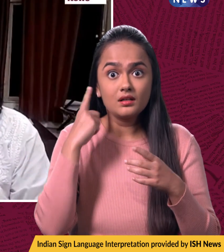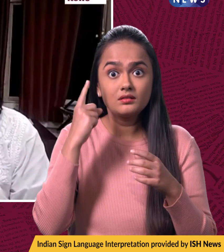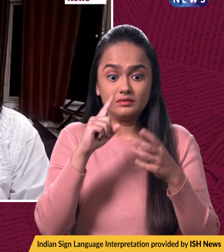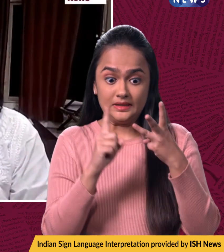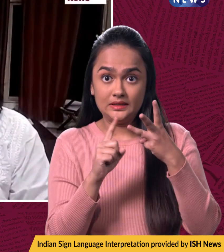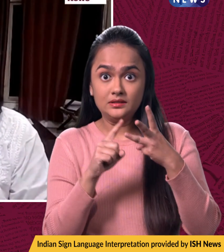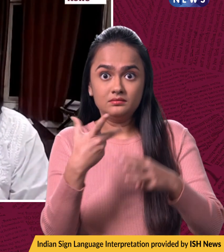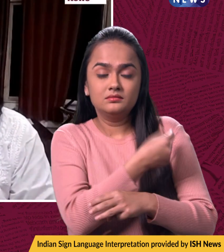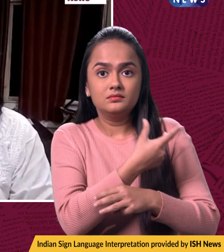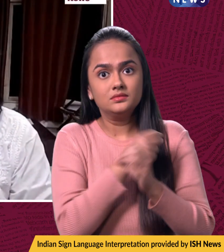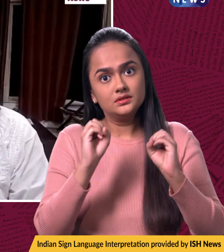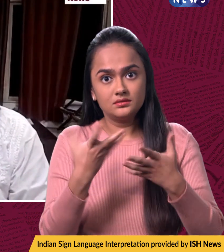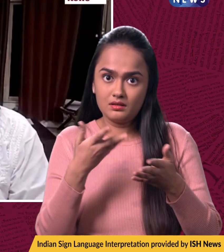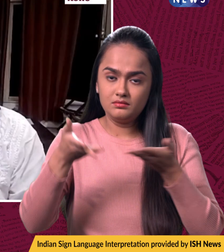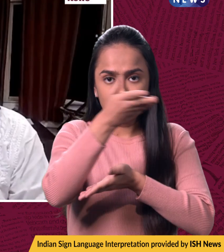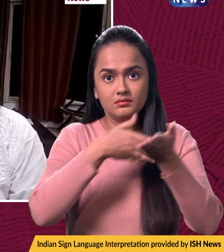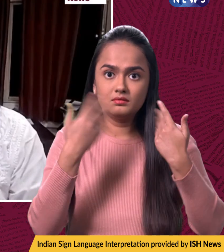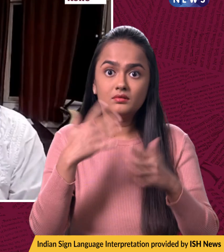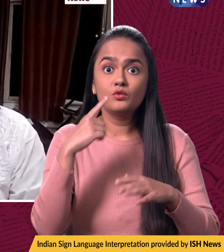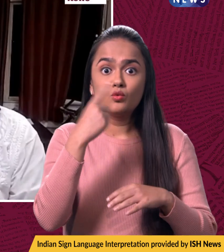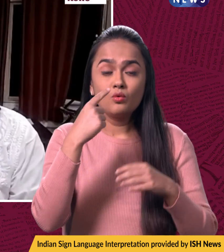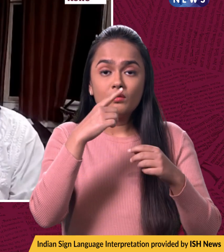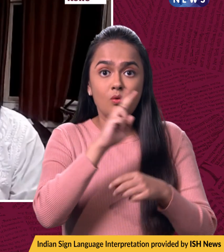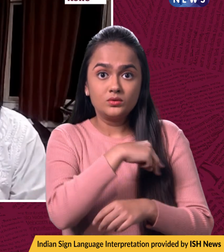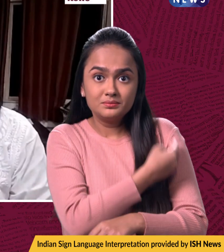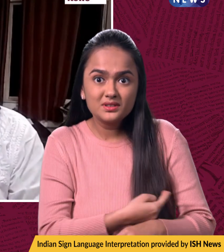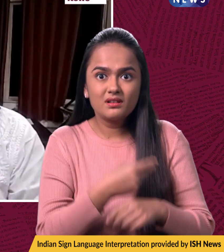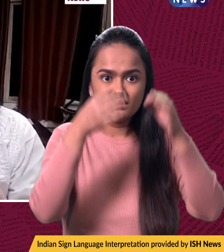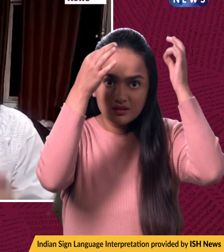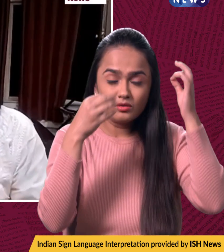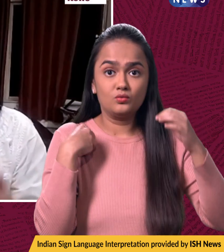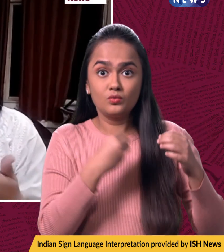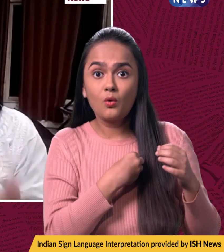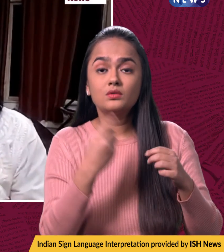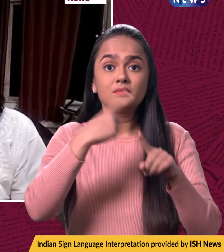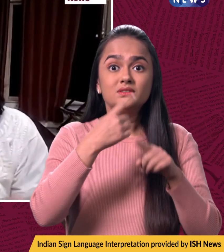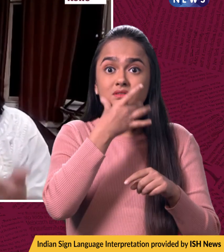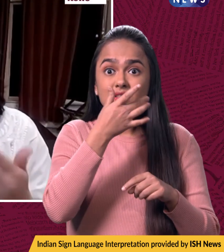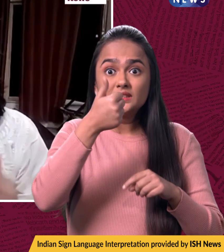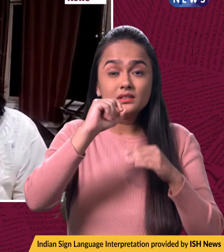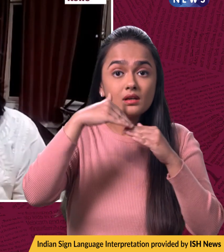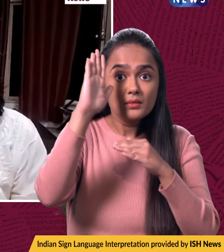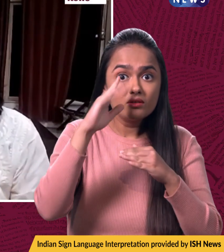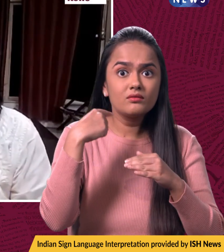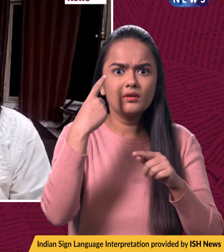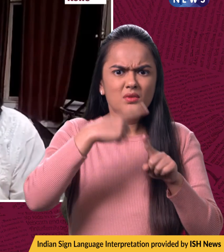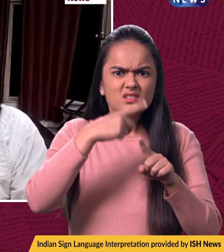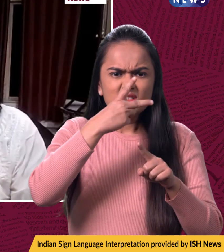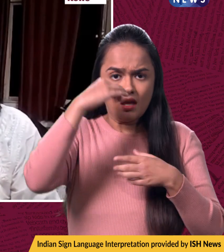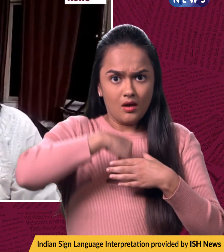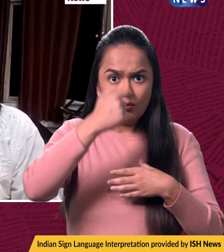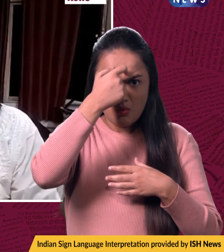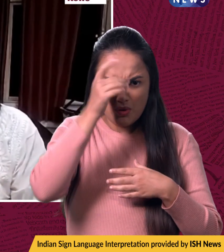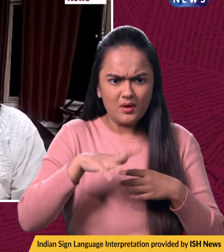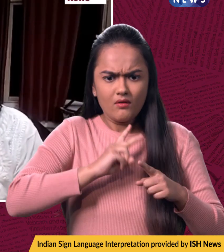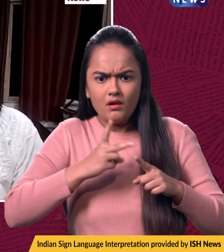administering booster shots or third dose for frontline and health workers and 60 above with comorbidities.